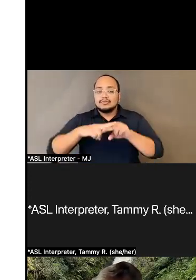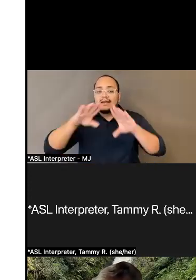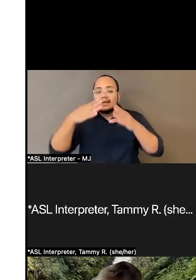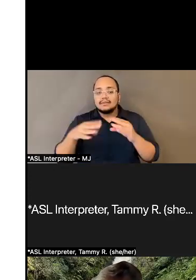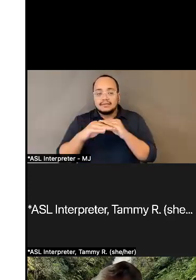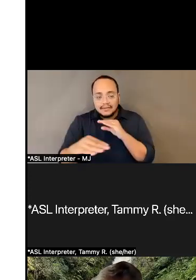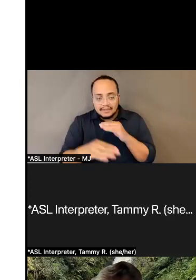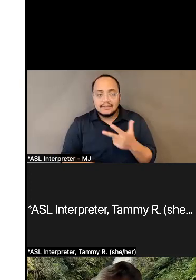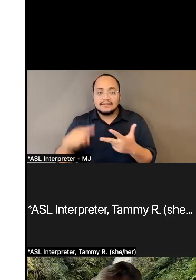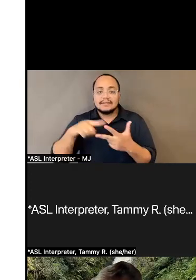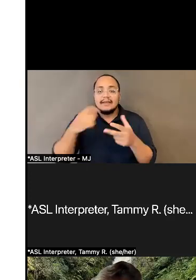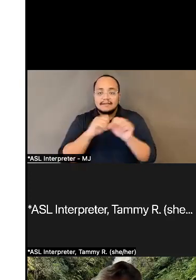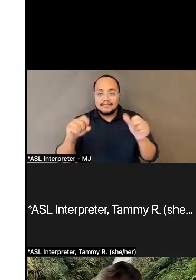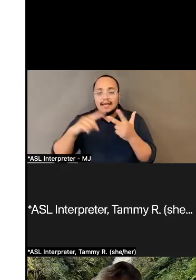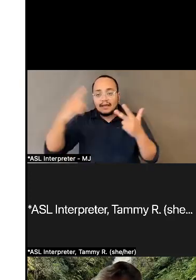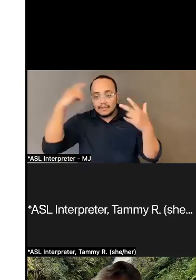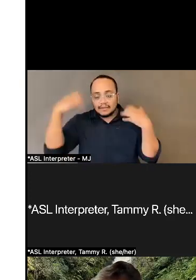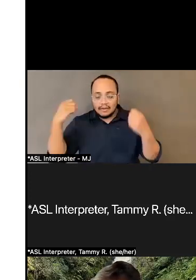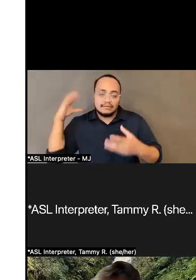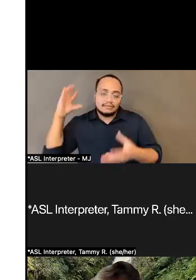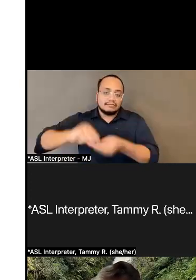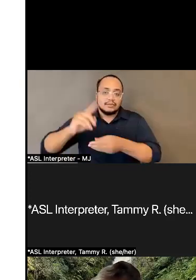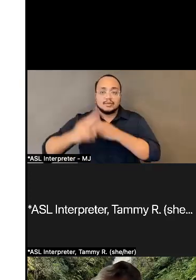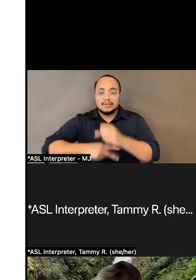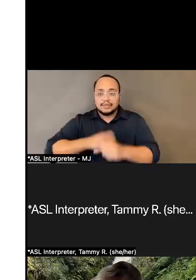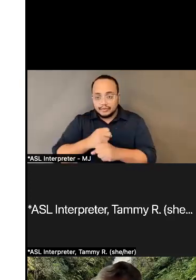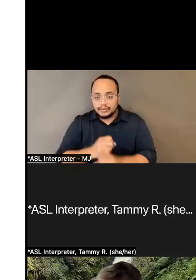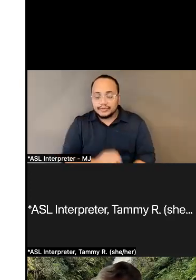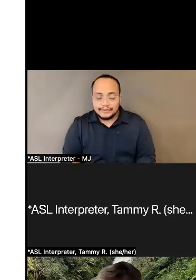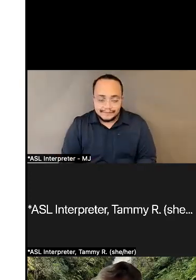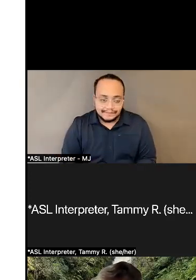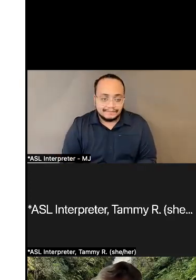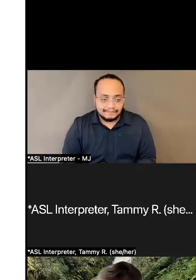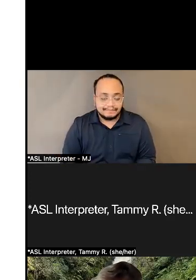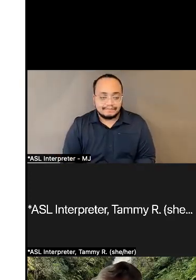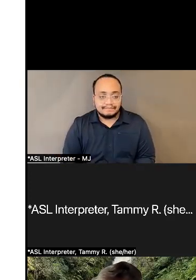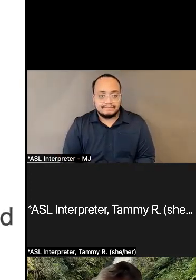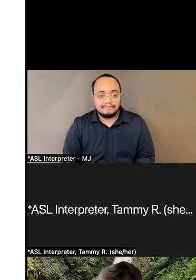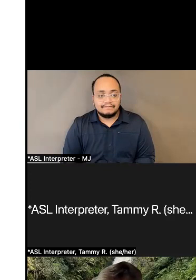housing stability, safety, and mental health and well-being over 2 years.